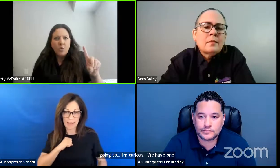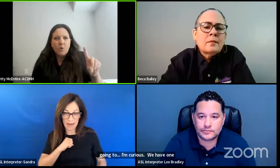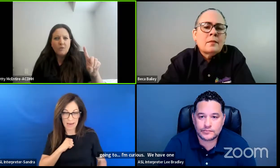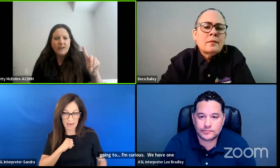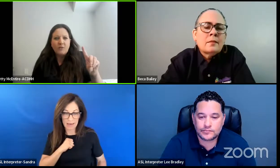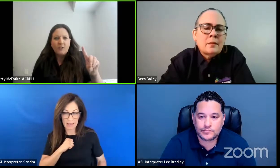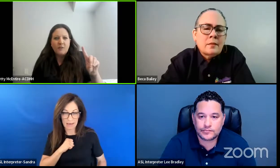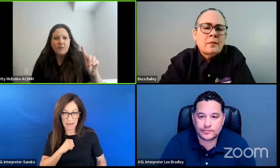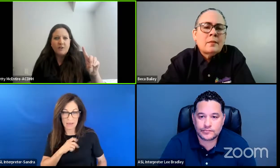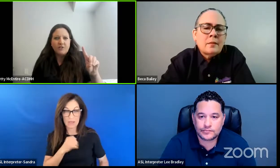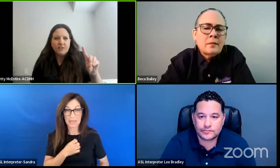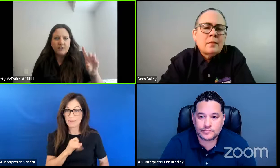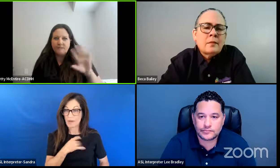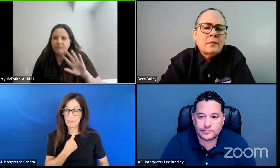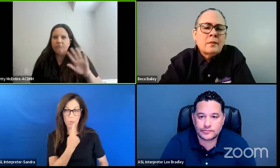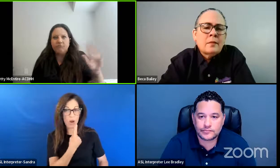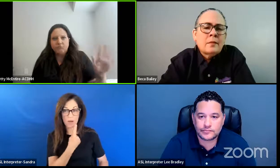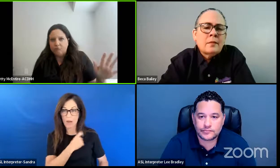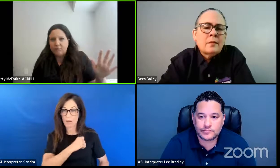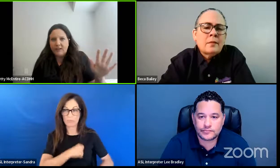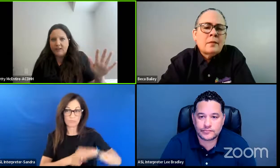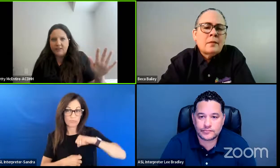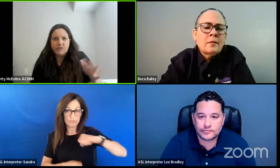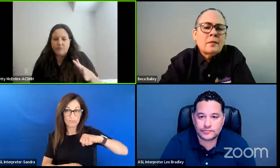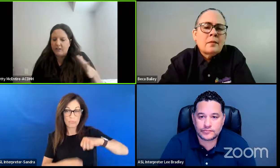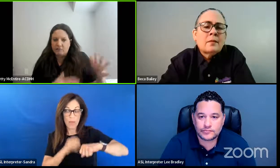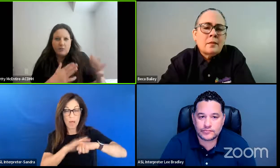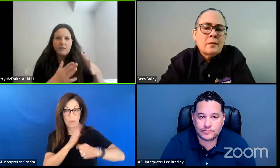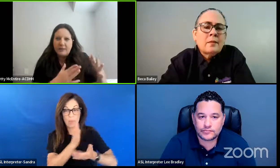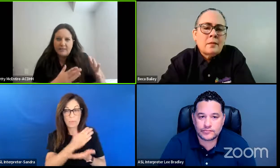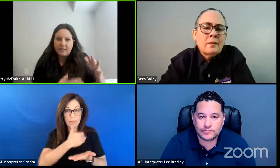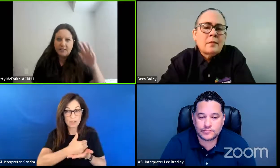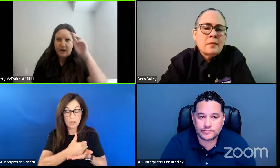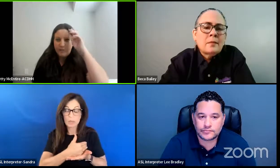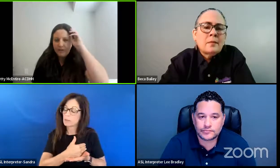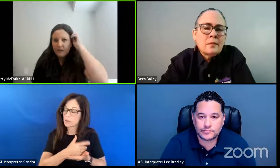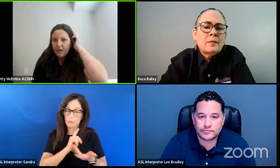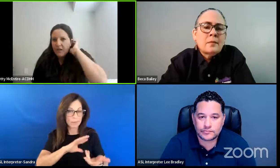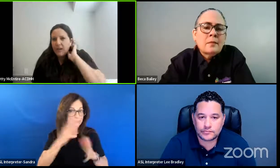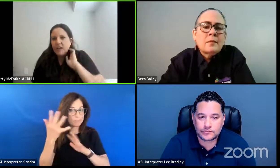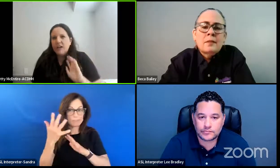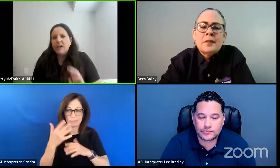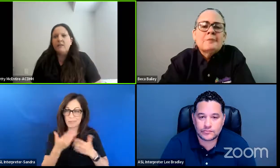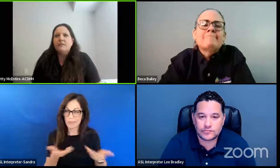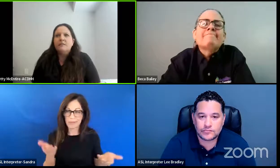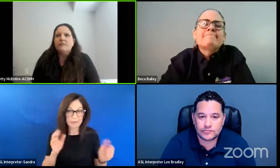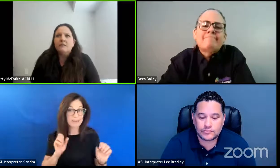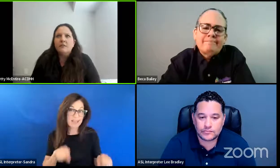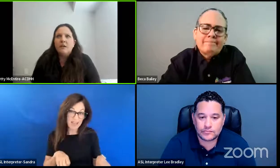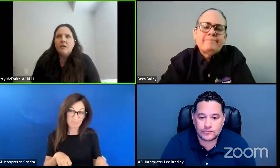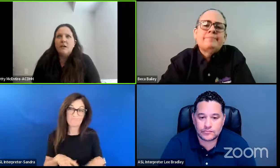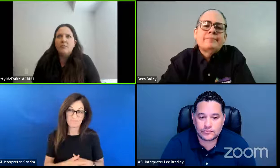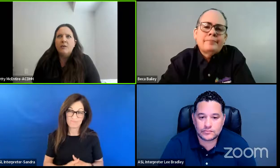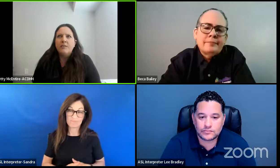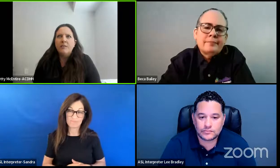have one holdout on the budget, it can really mess things up. And